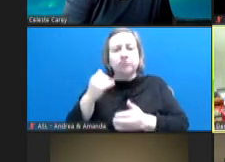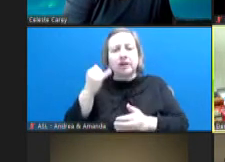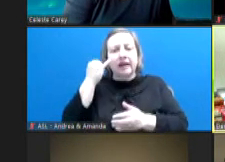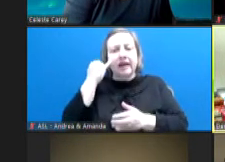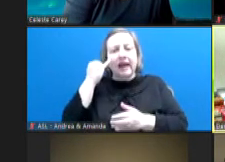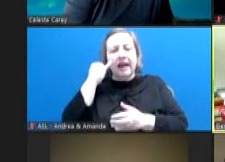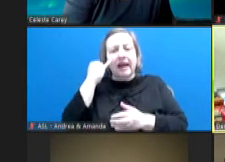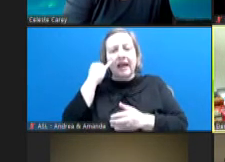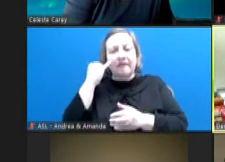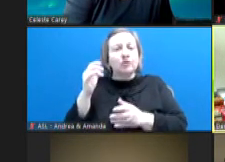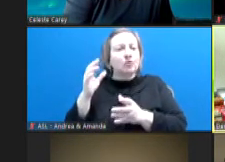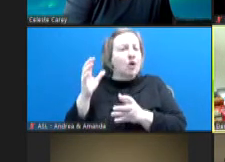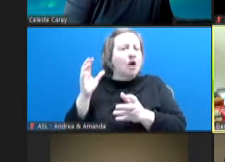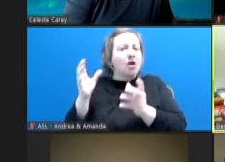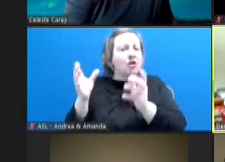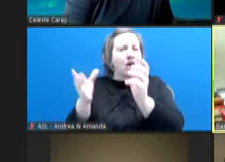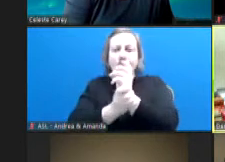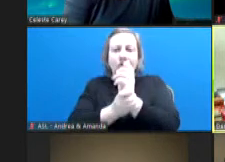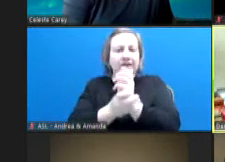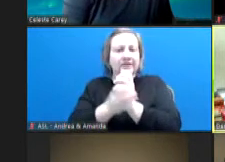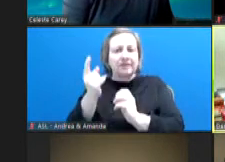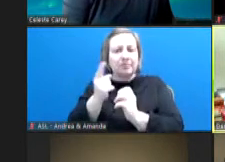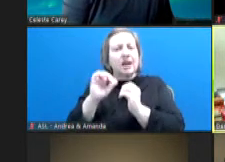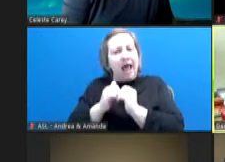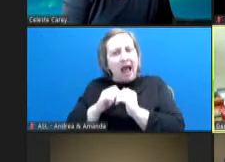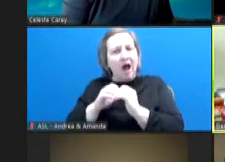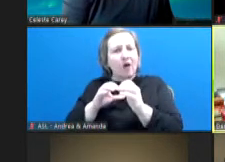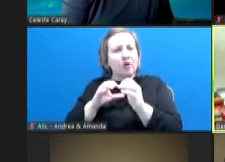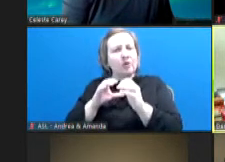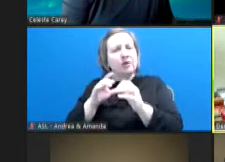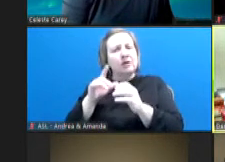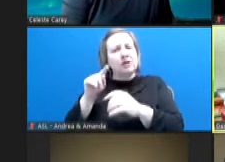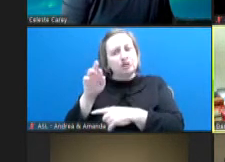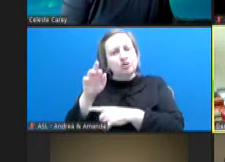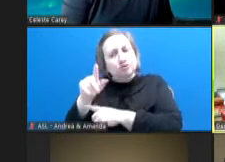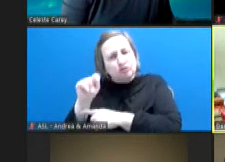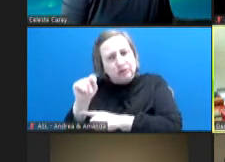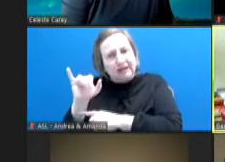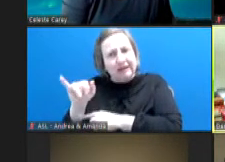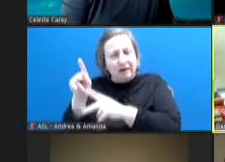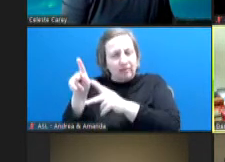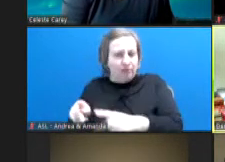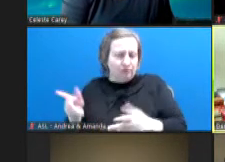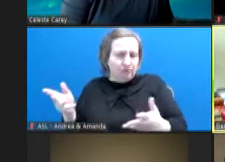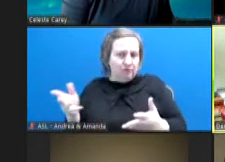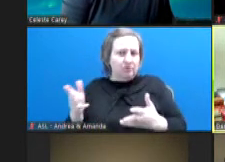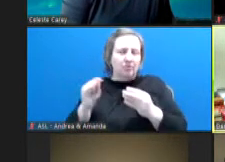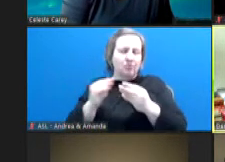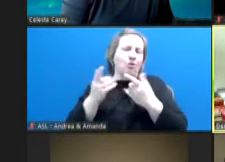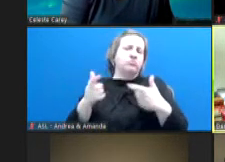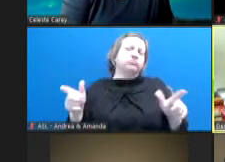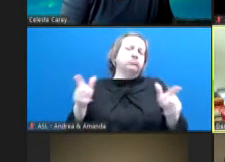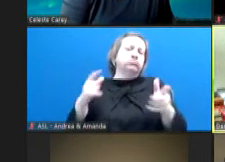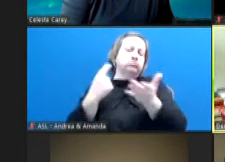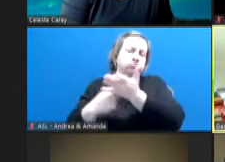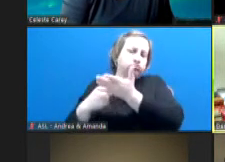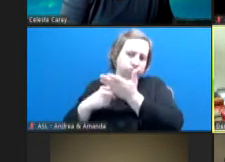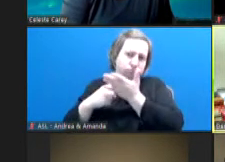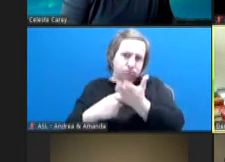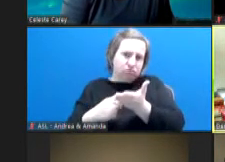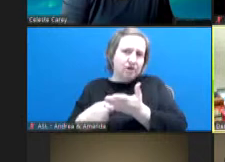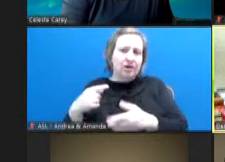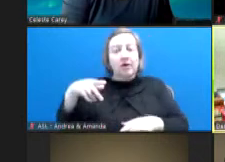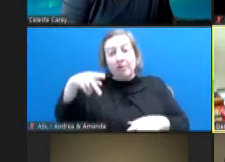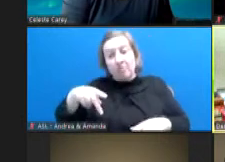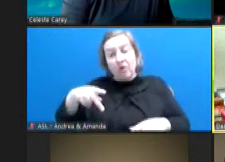when you're arresting someone. You know, how are you treating them? So it really is a broader discussion. And I just think, and Portland's had